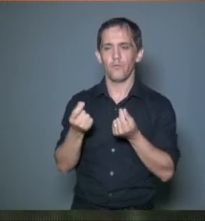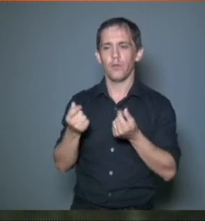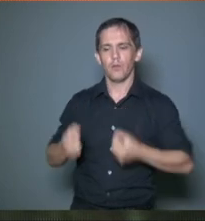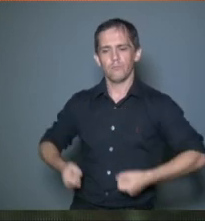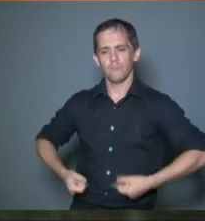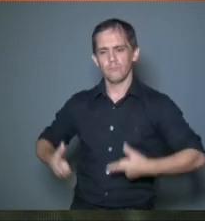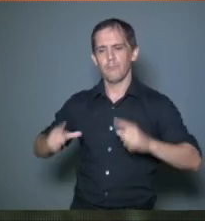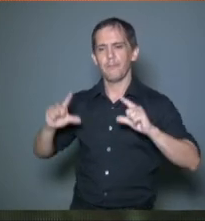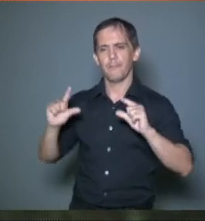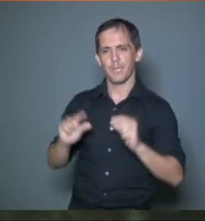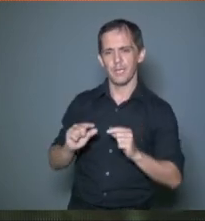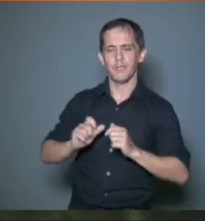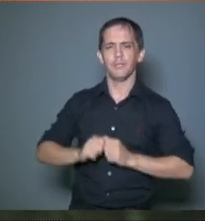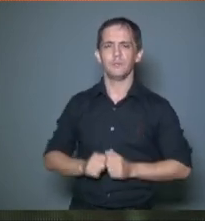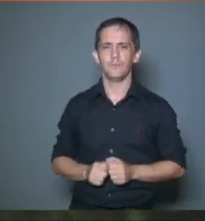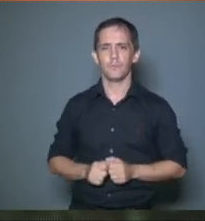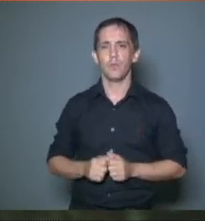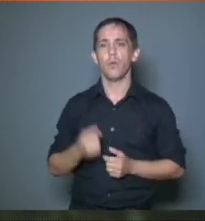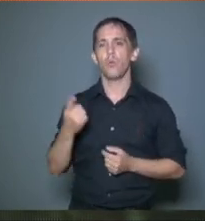low costs.